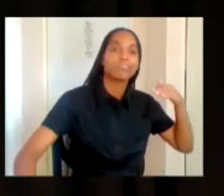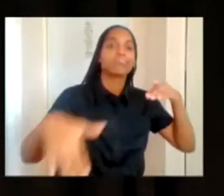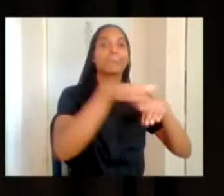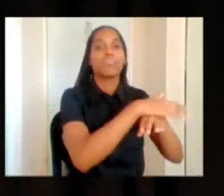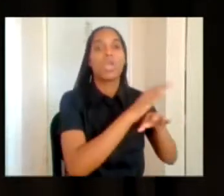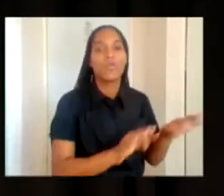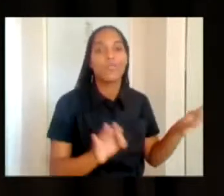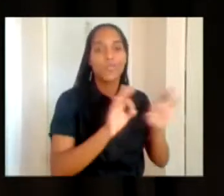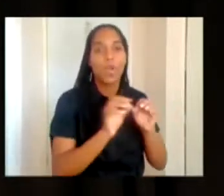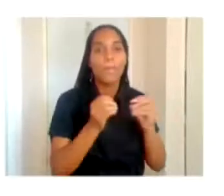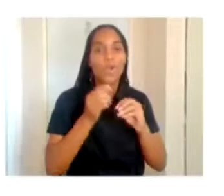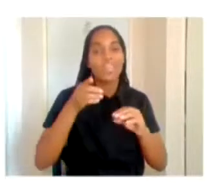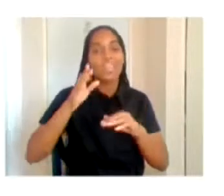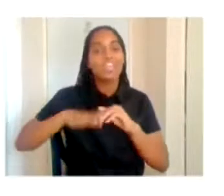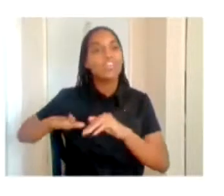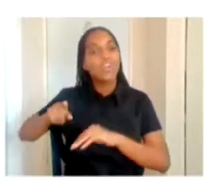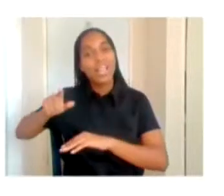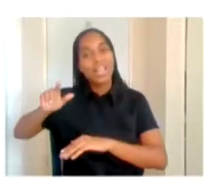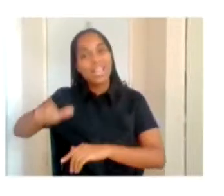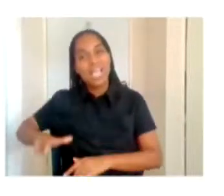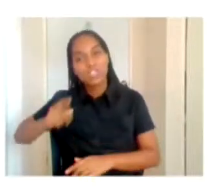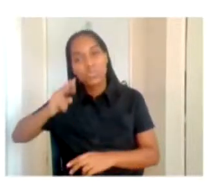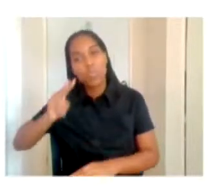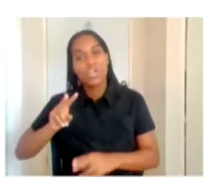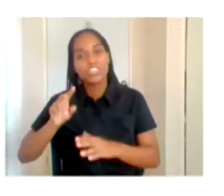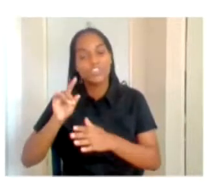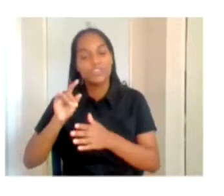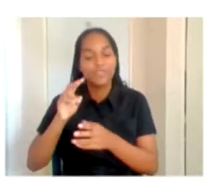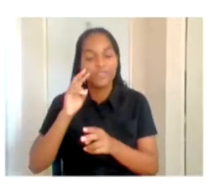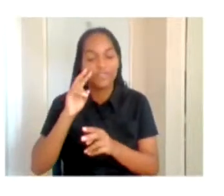less watched video channels.